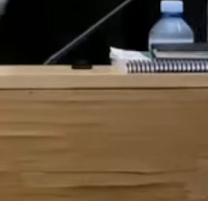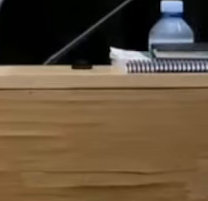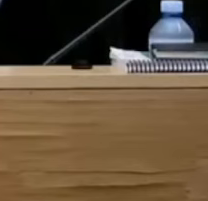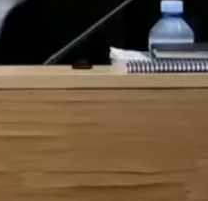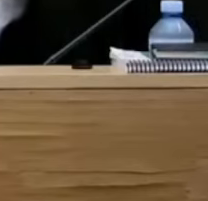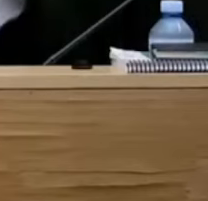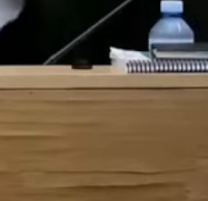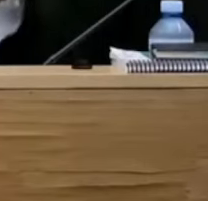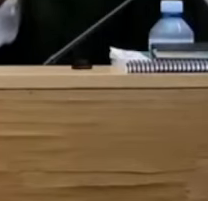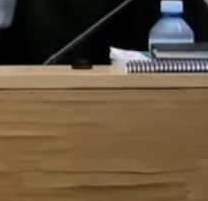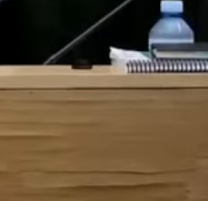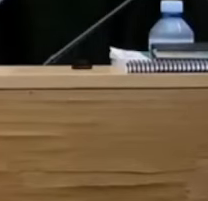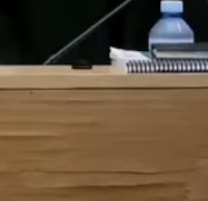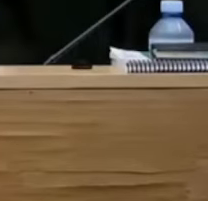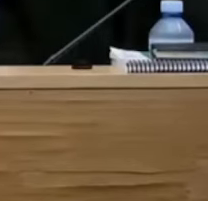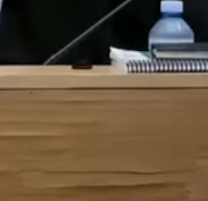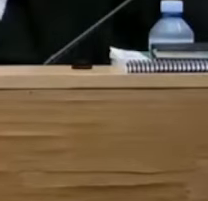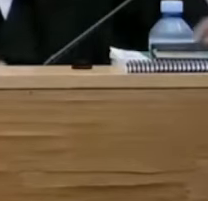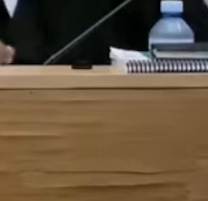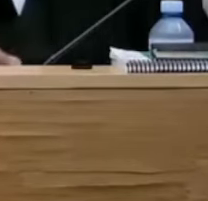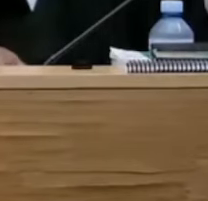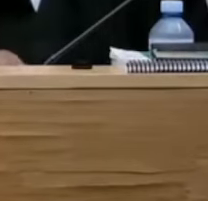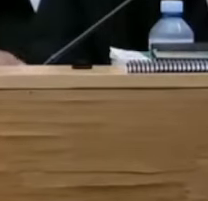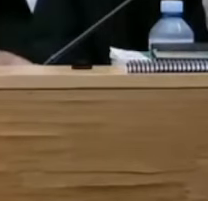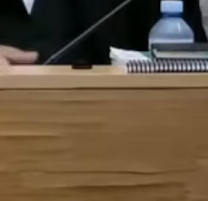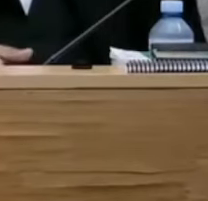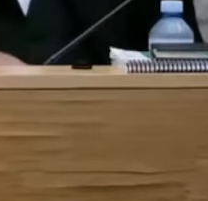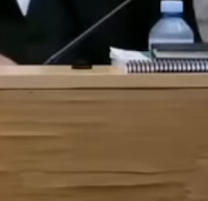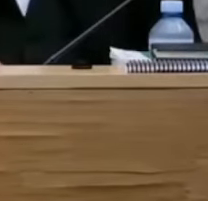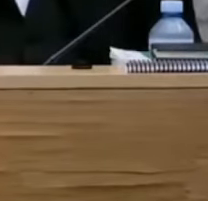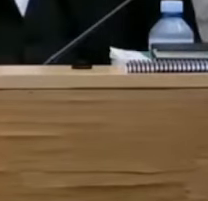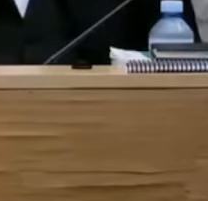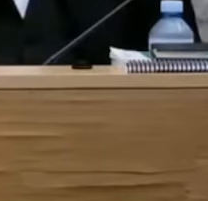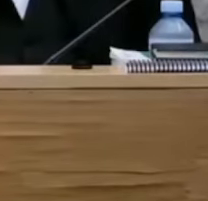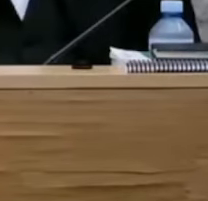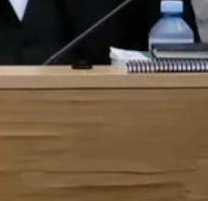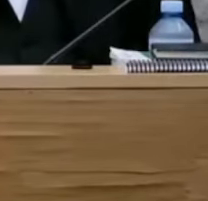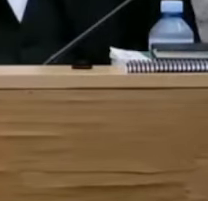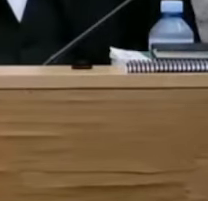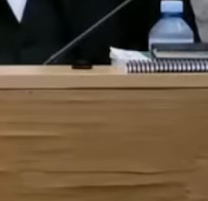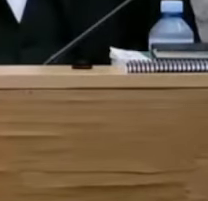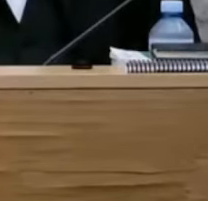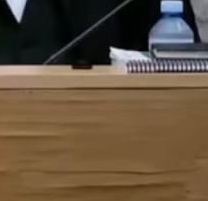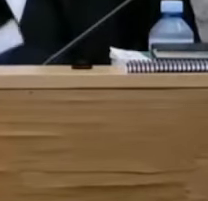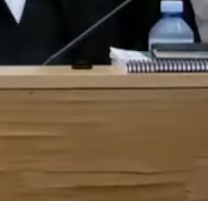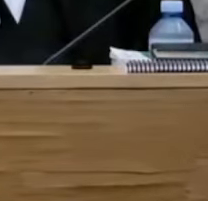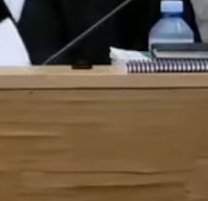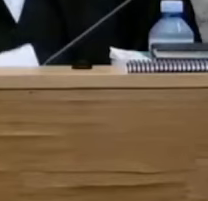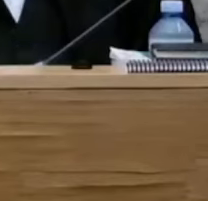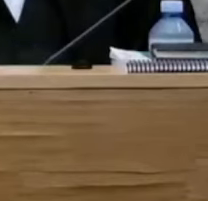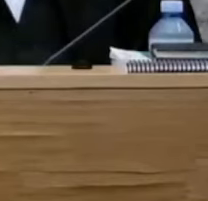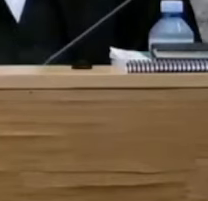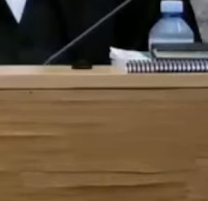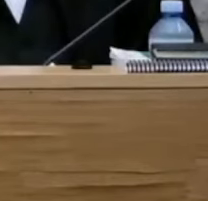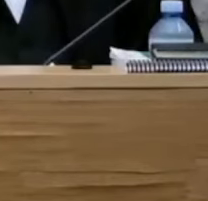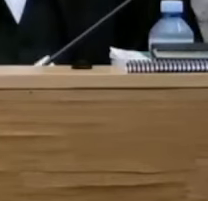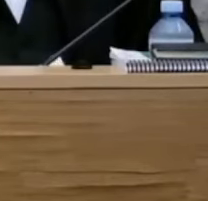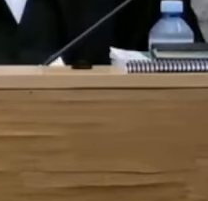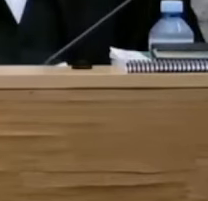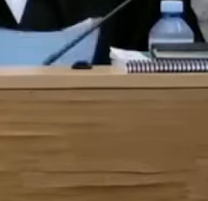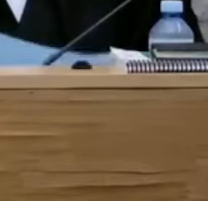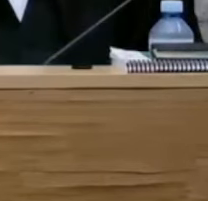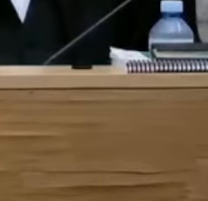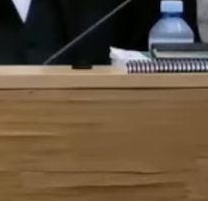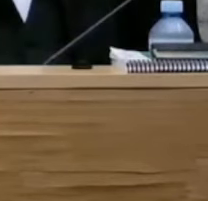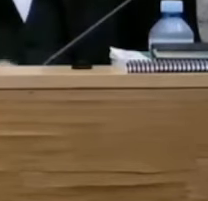Unity. From the onset, I want to recognize the significant strides that have been made by my predecessor, Deputy